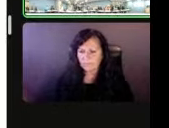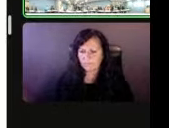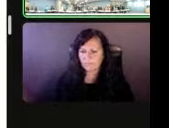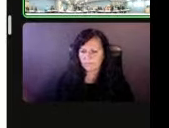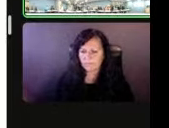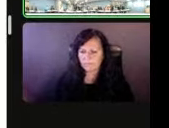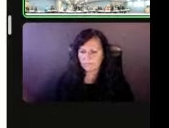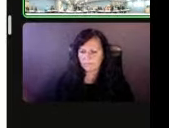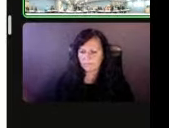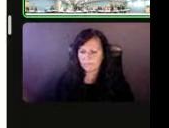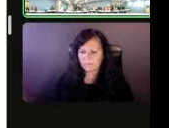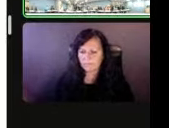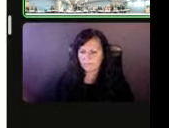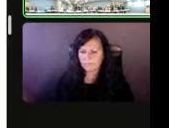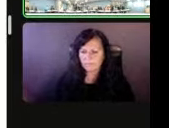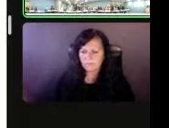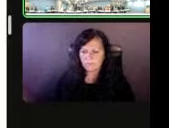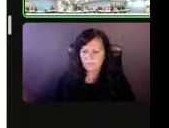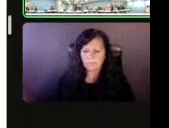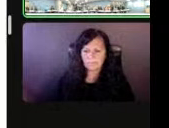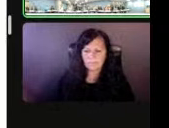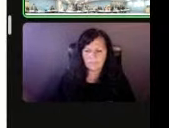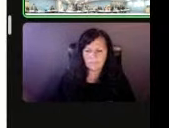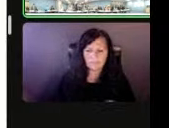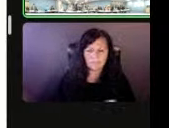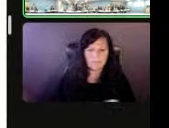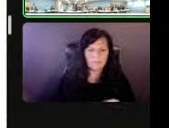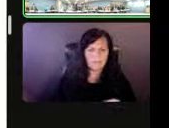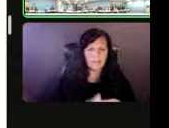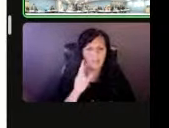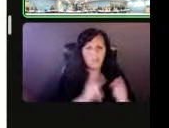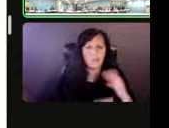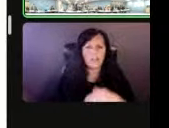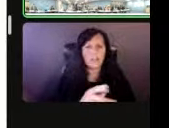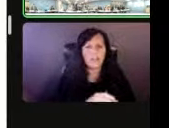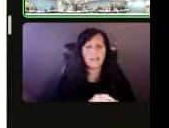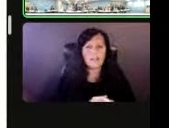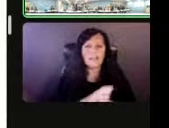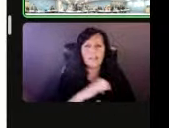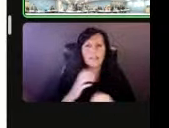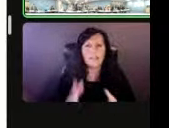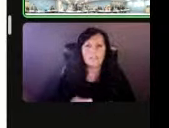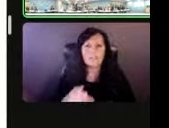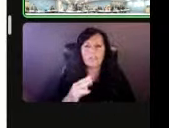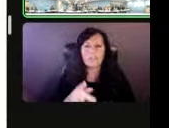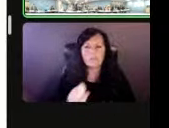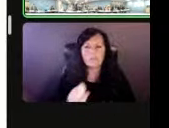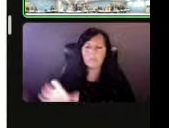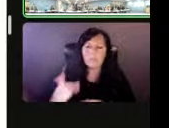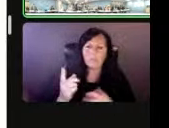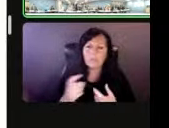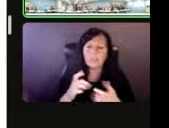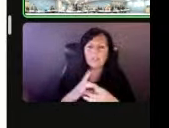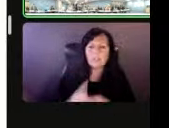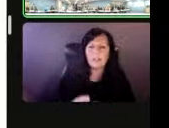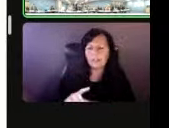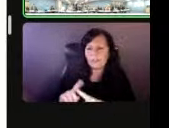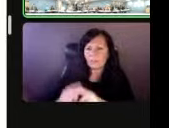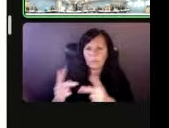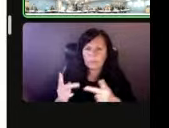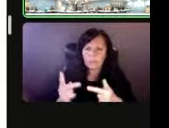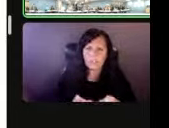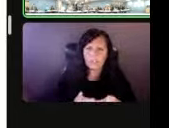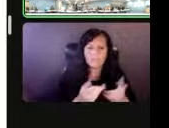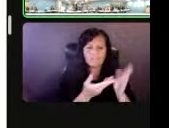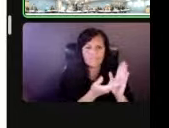So the forecast with the budget adjustments, Councillor Phillips, your question earlier about the different positions. There's three